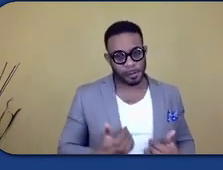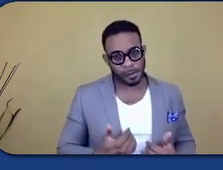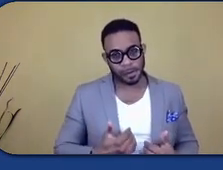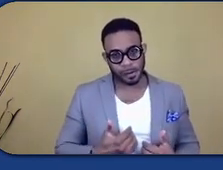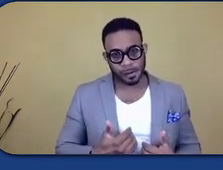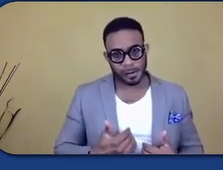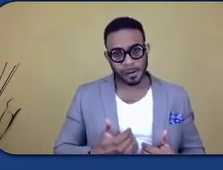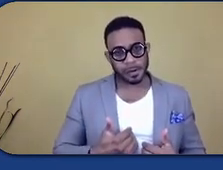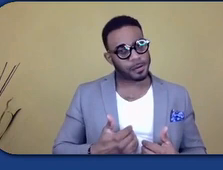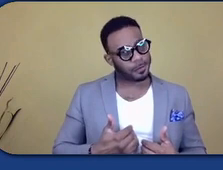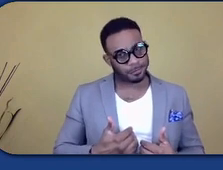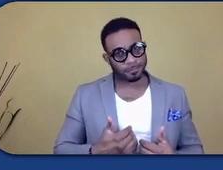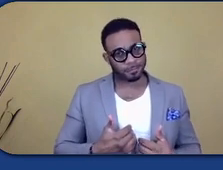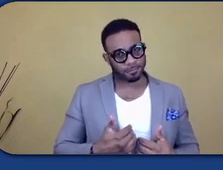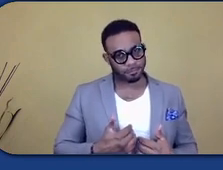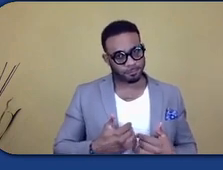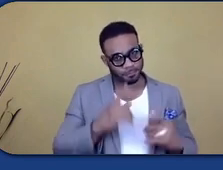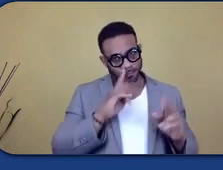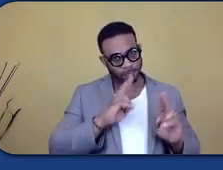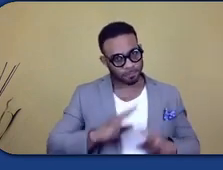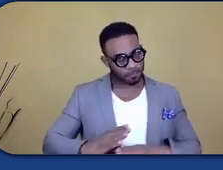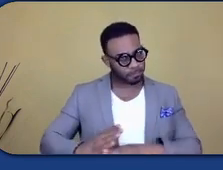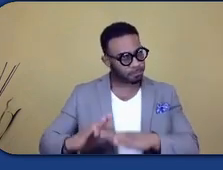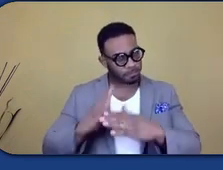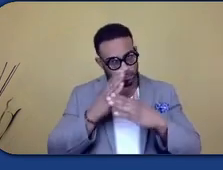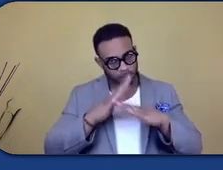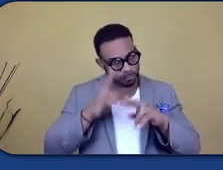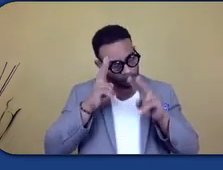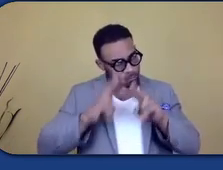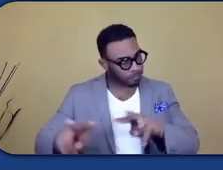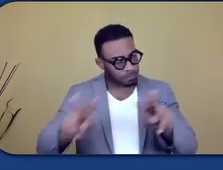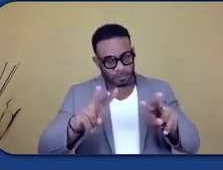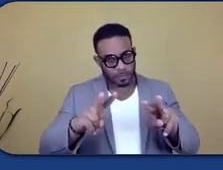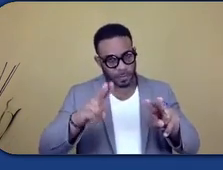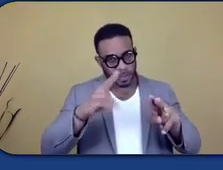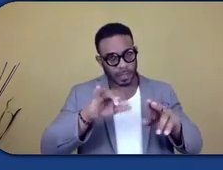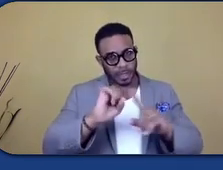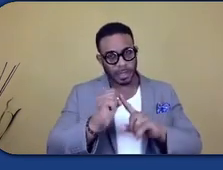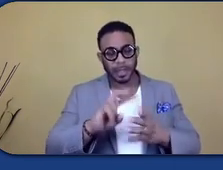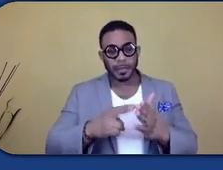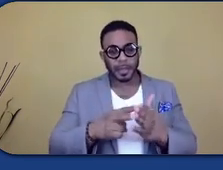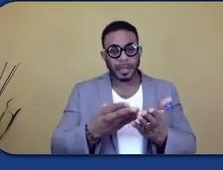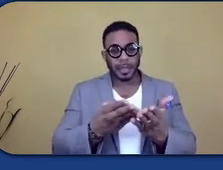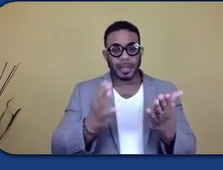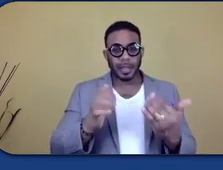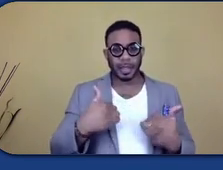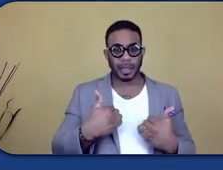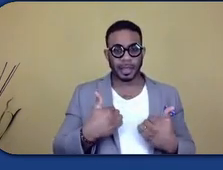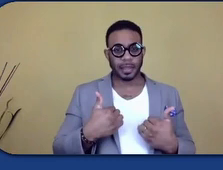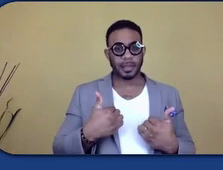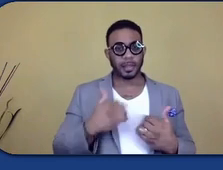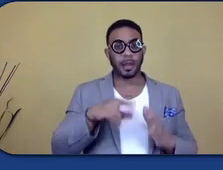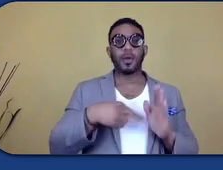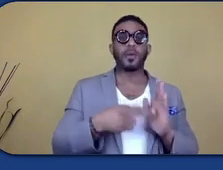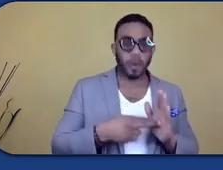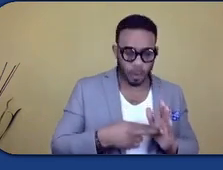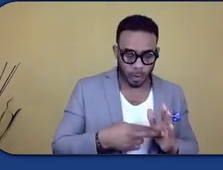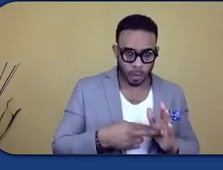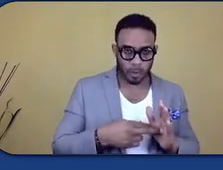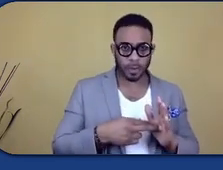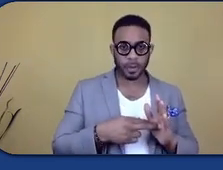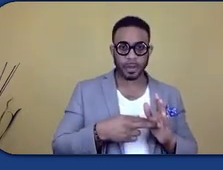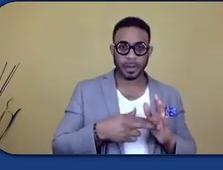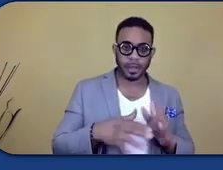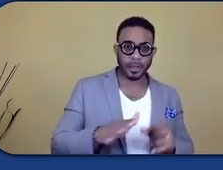first of all, we need to have a civilized society. A civilized society that being a society that has a